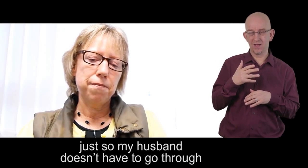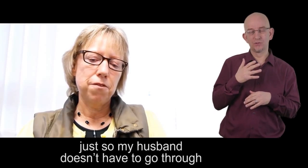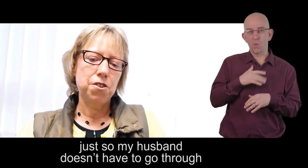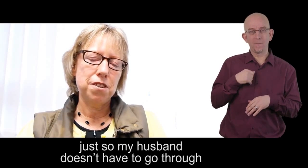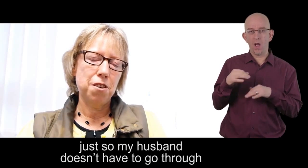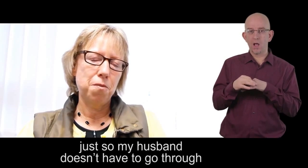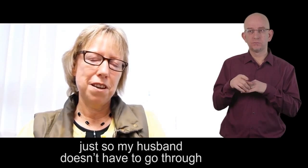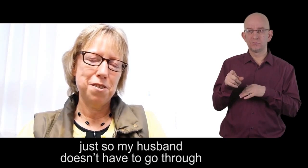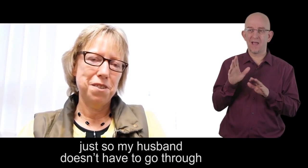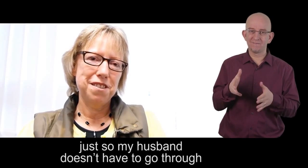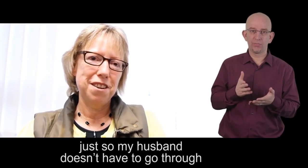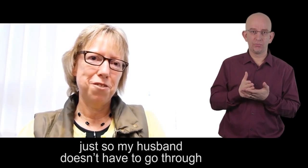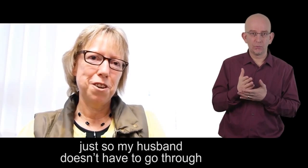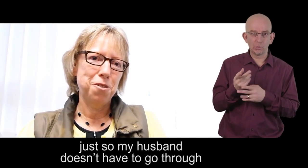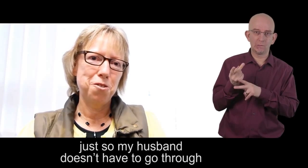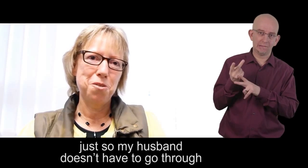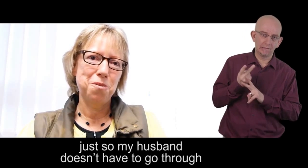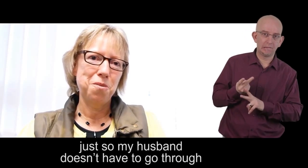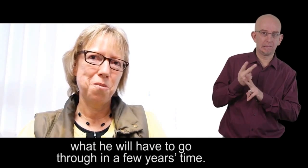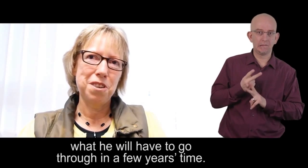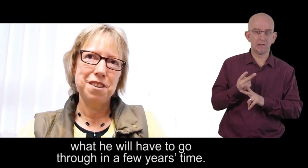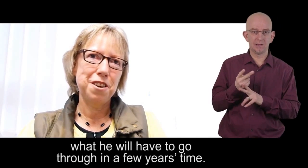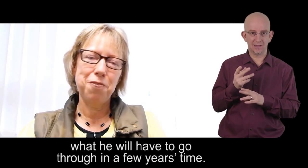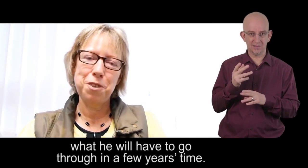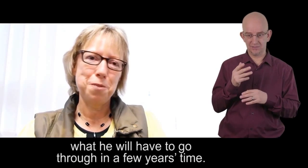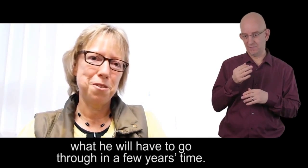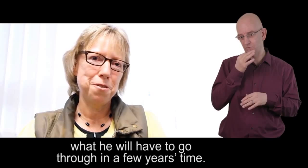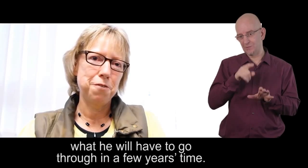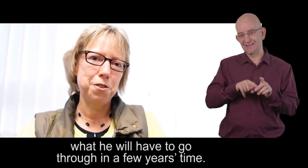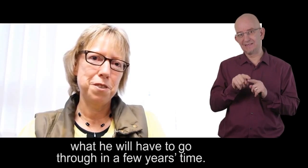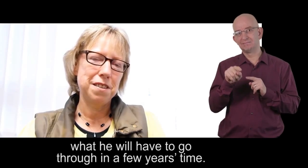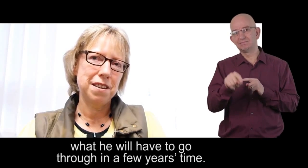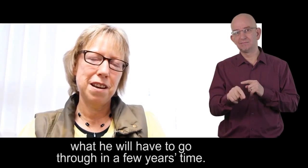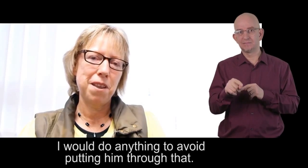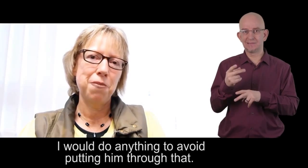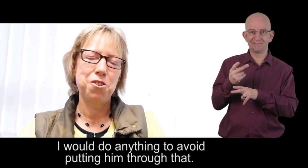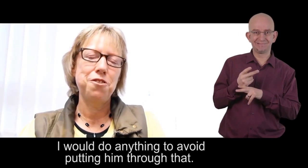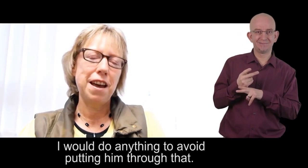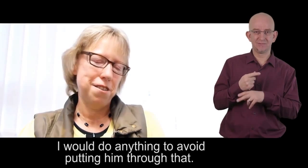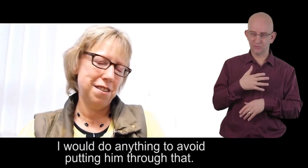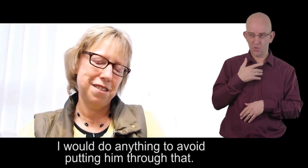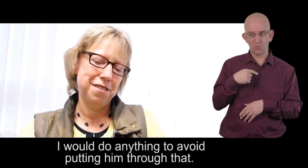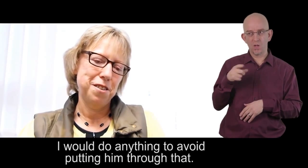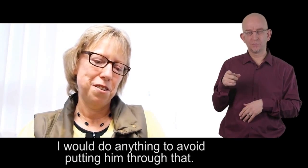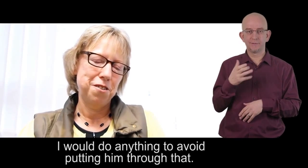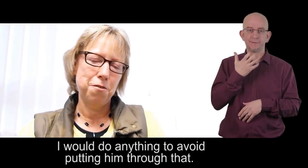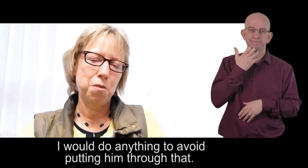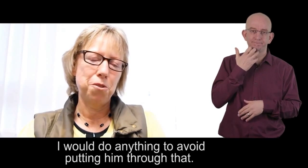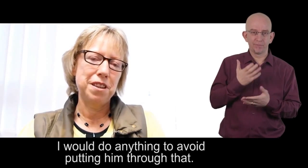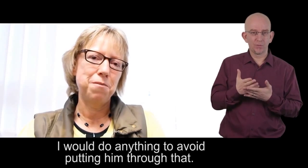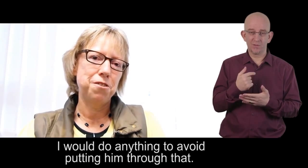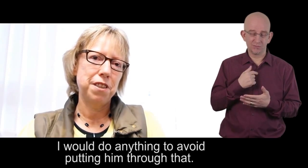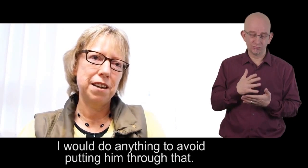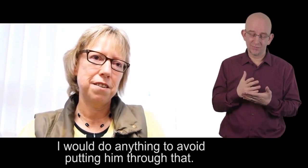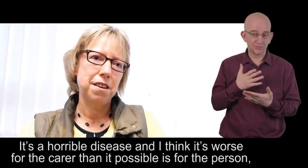and just so my husband doesn't have to go through what he's going to have to go through in a few years time I would do anything to